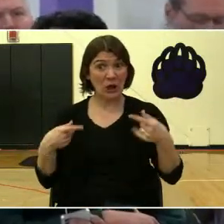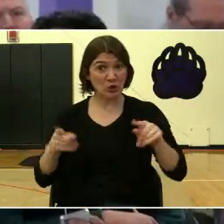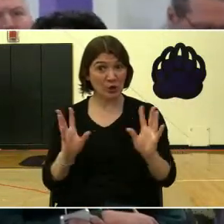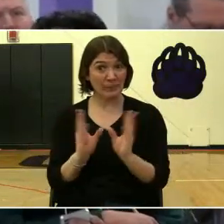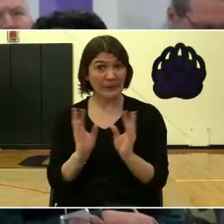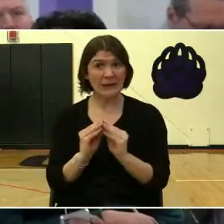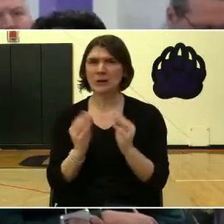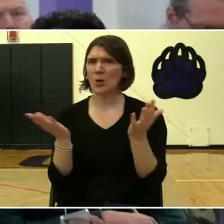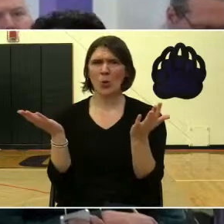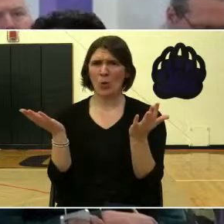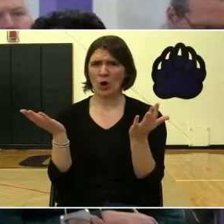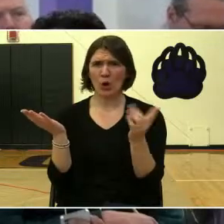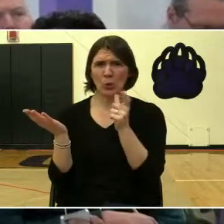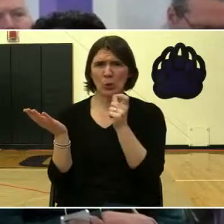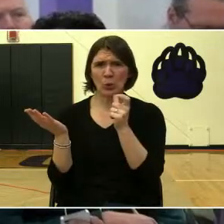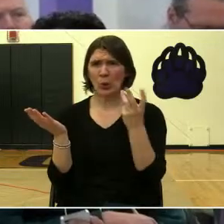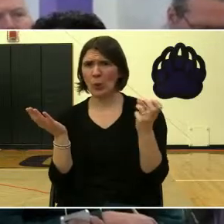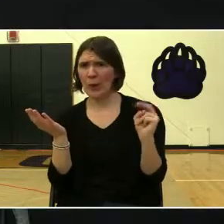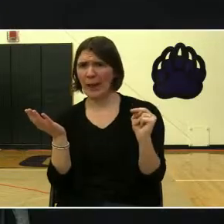meeting